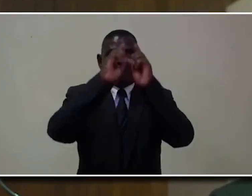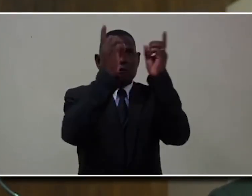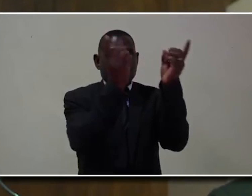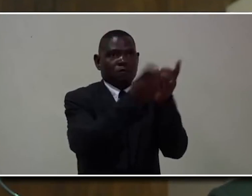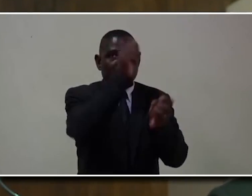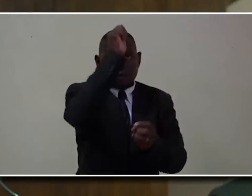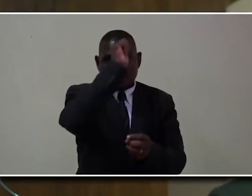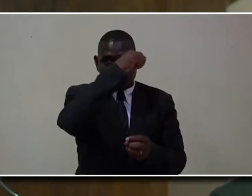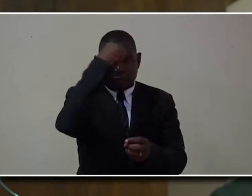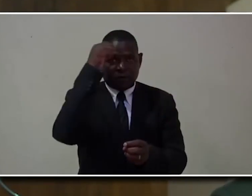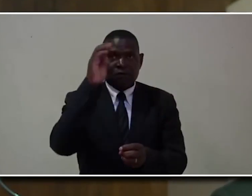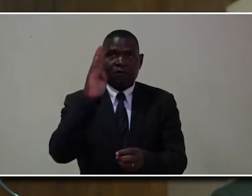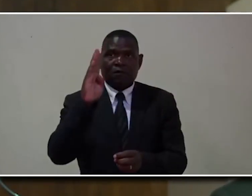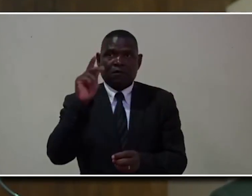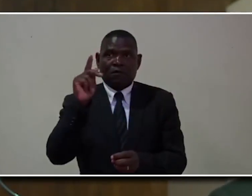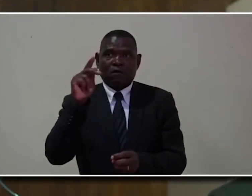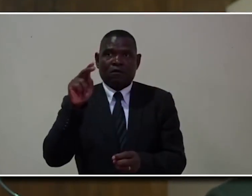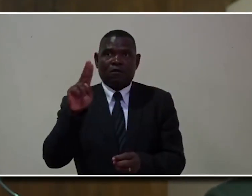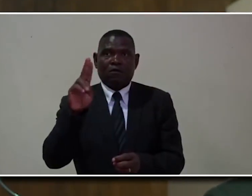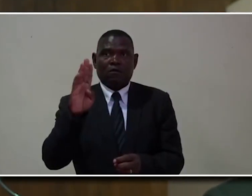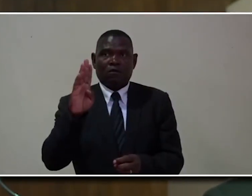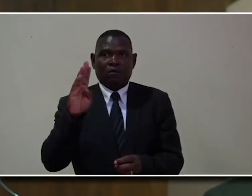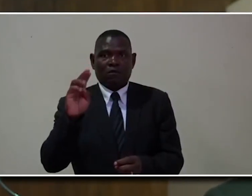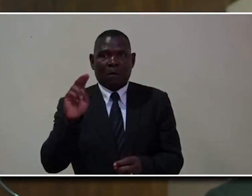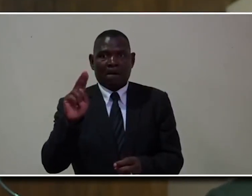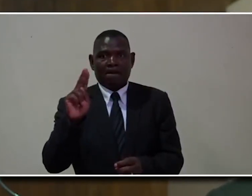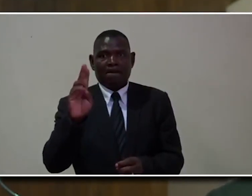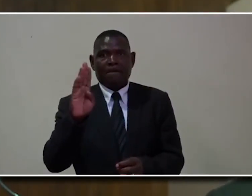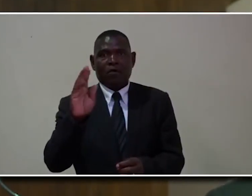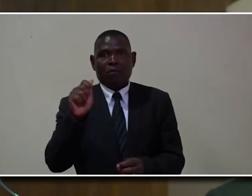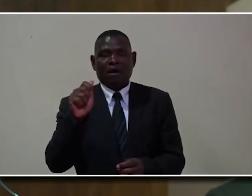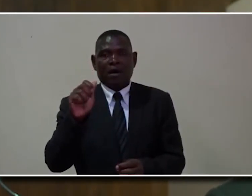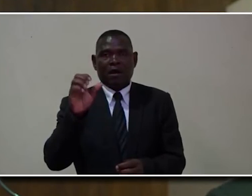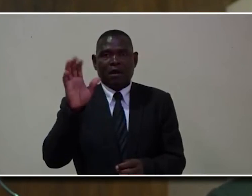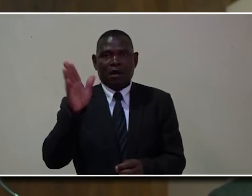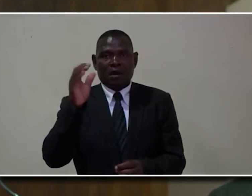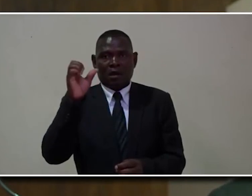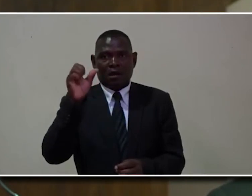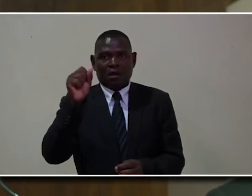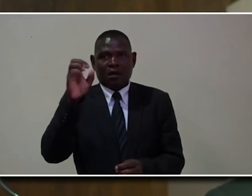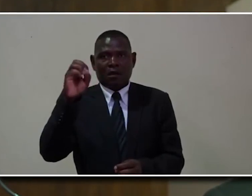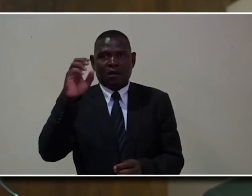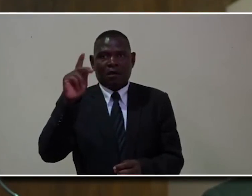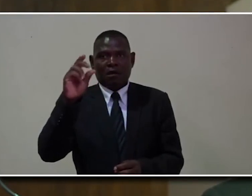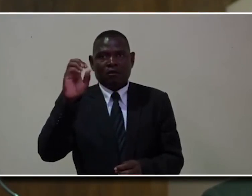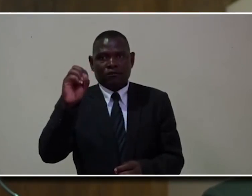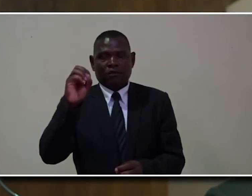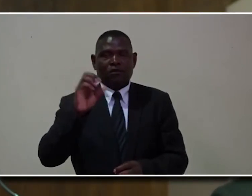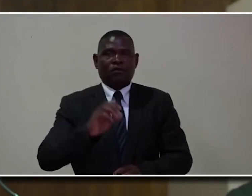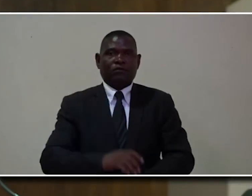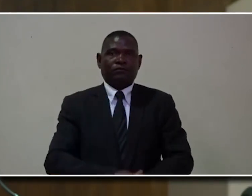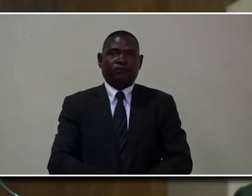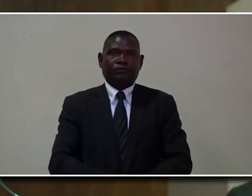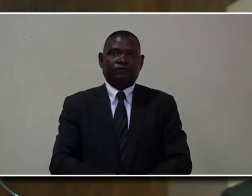wose kukufalisidwa kwa mapempero oyera aba omwe azatengedwa ndi okondedwa mtumwi wathu wa chigawo Kububa